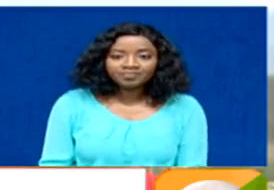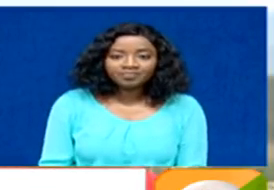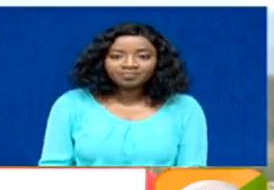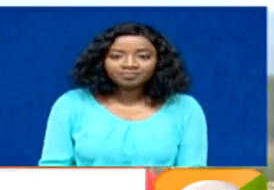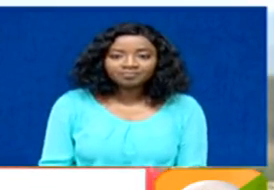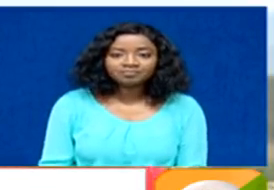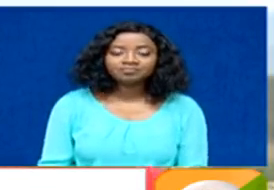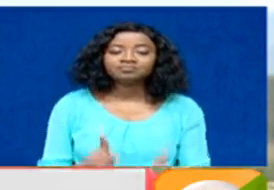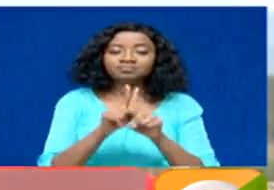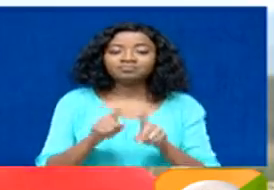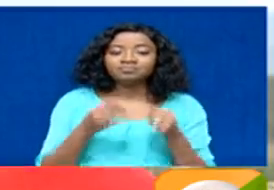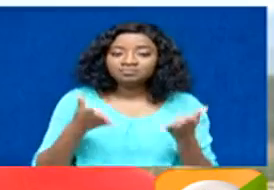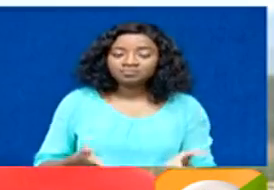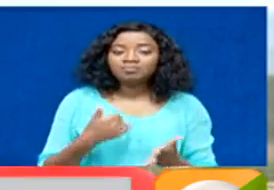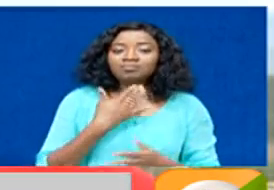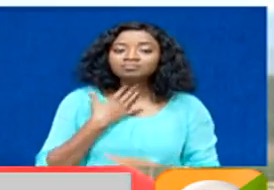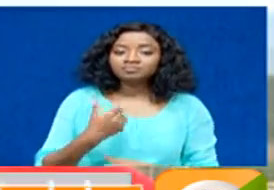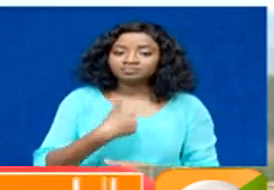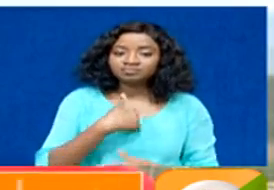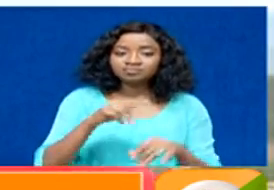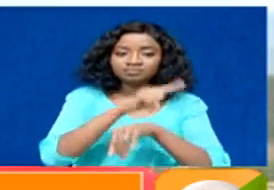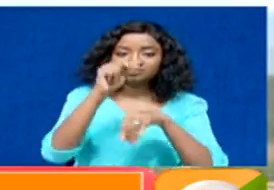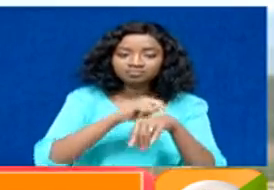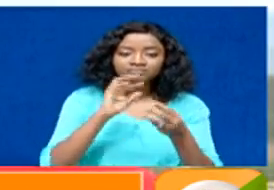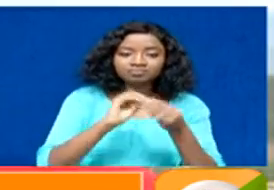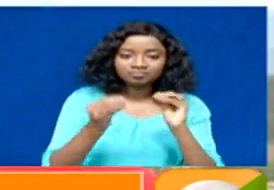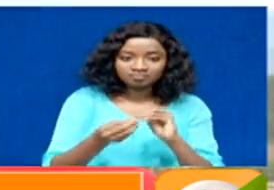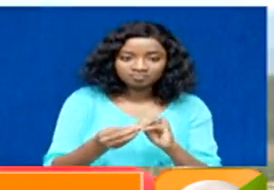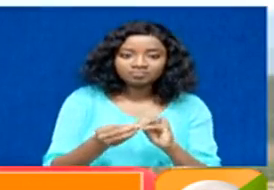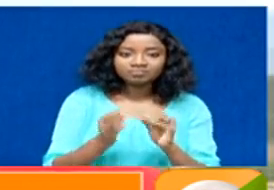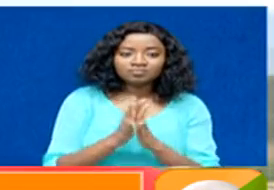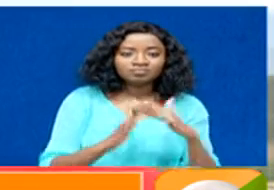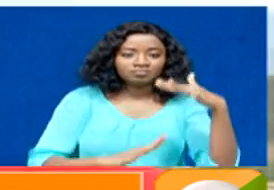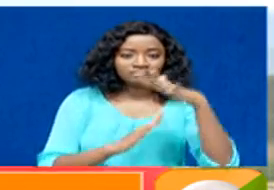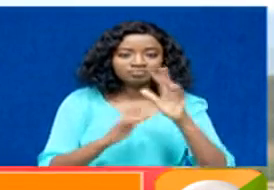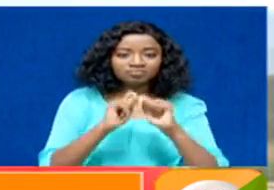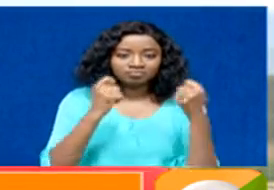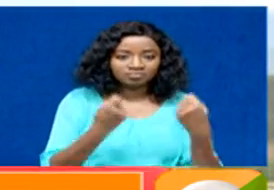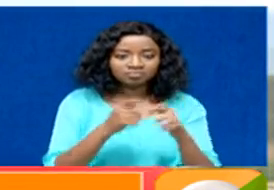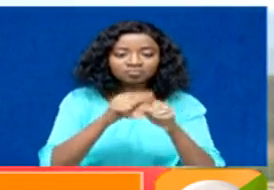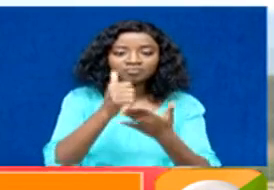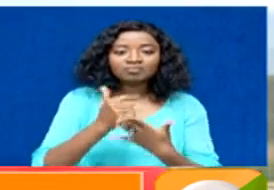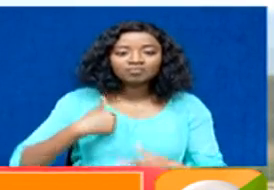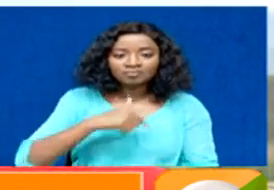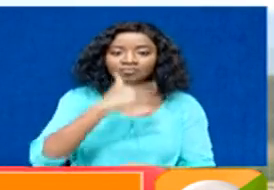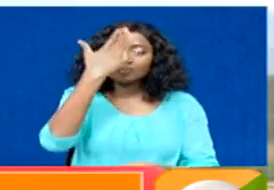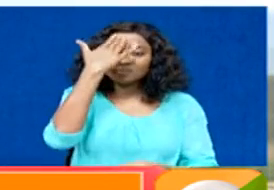Now we want to be able to have a national data for our top athletes, the elite. We want to be able to know what was the